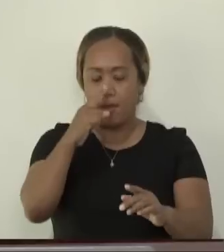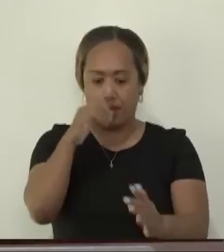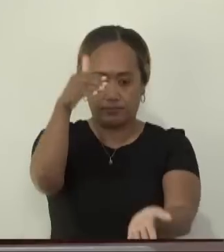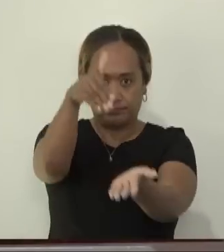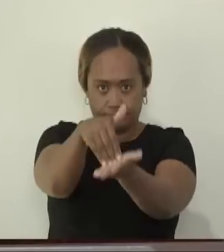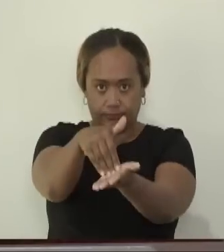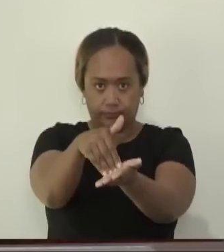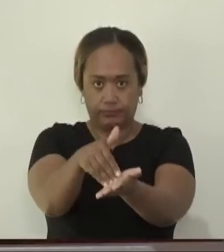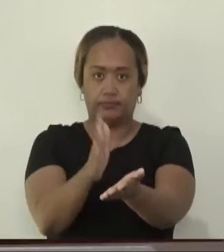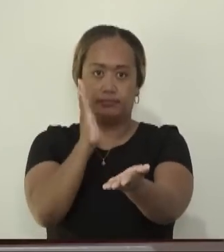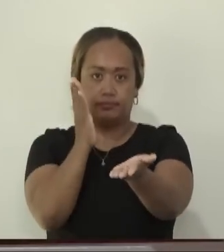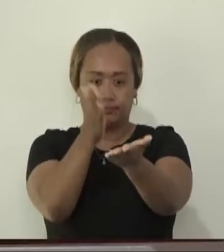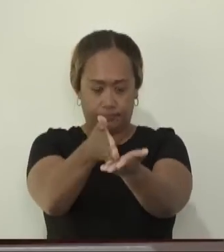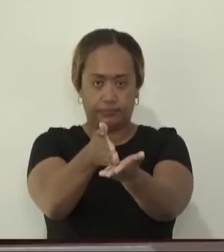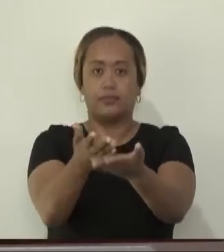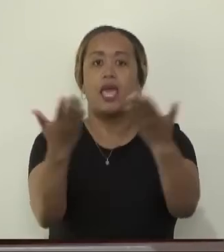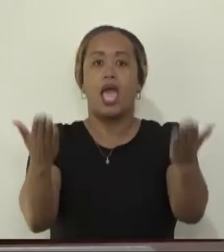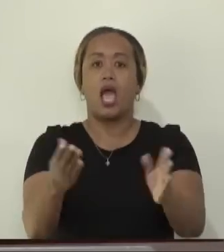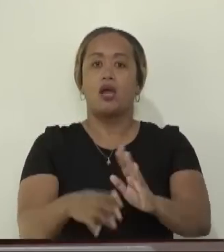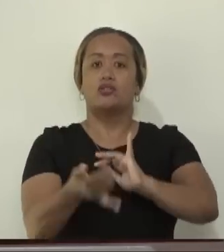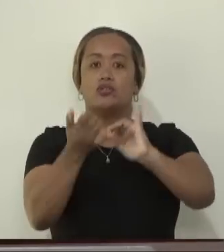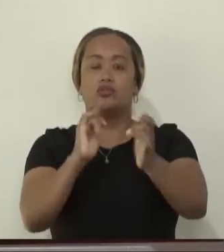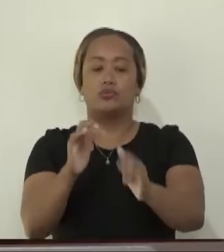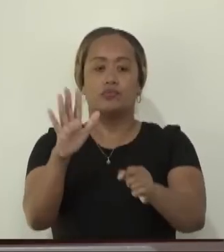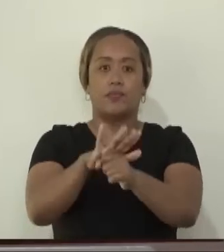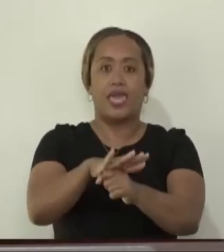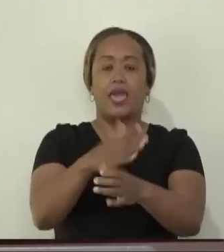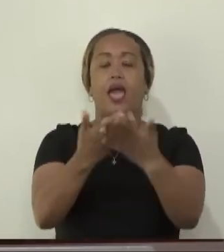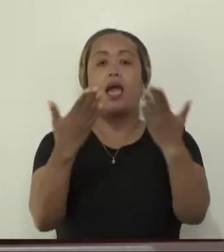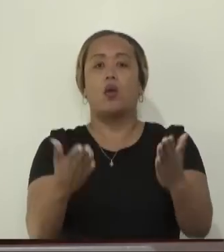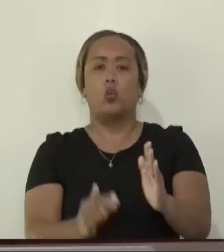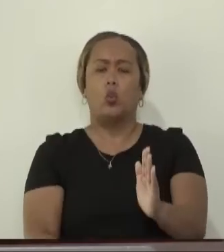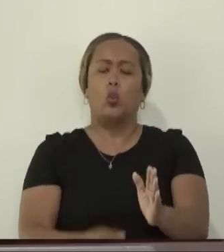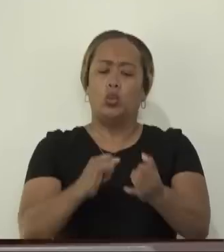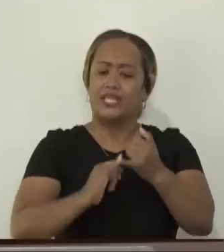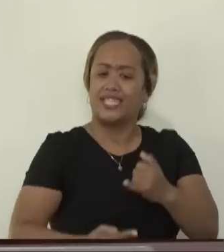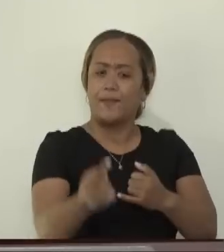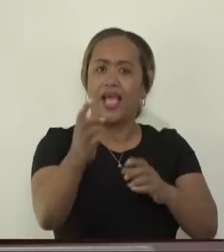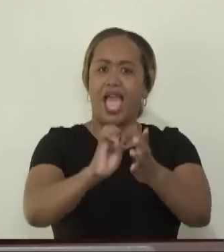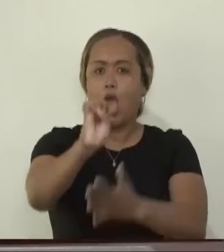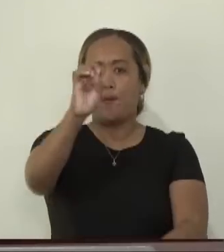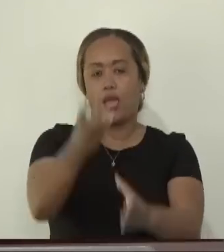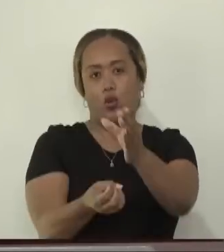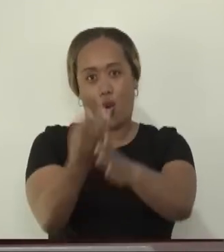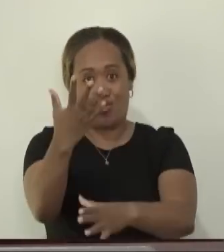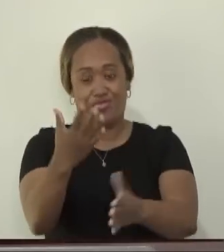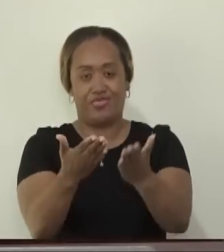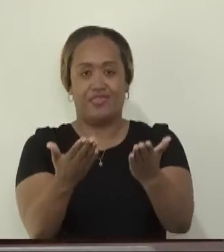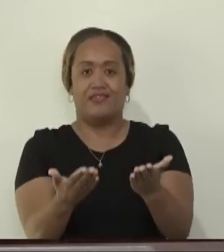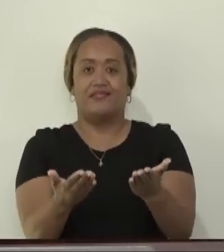and adjustment will be made to ensure sustainable economic growth in the short and medium